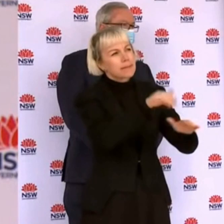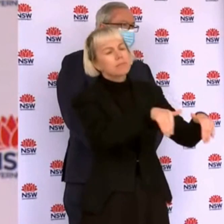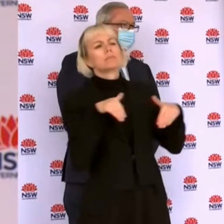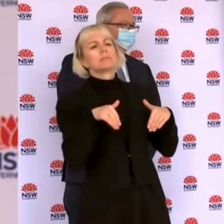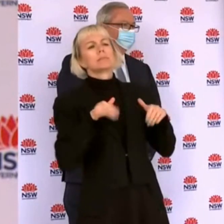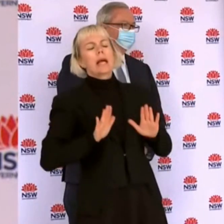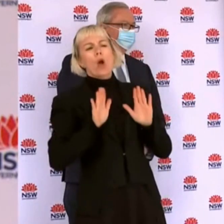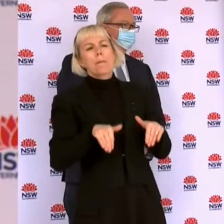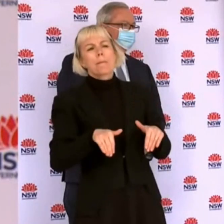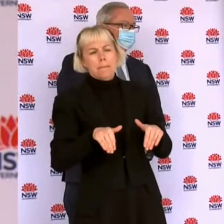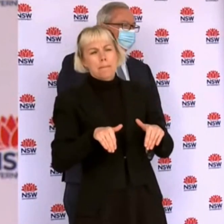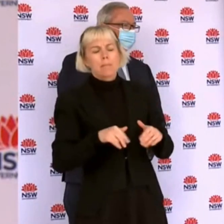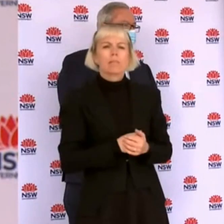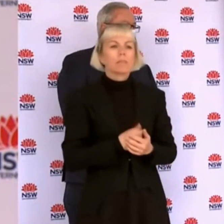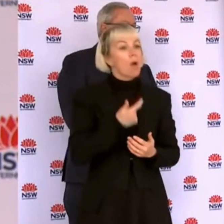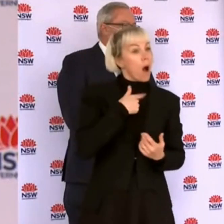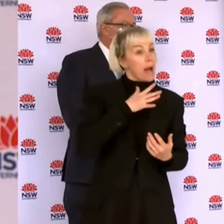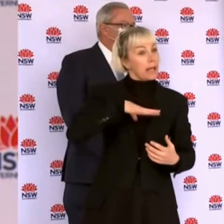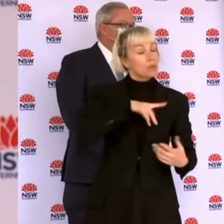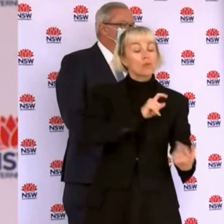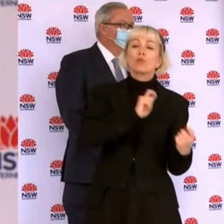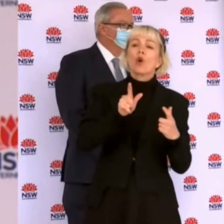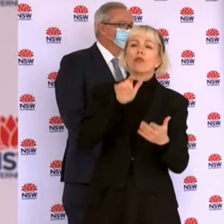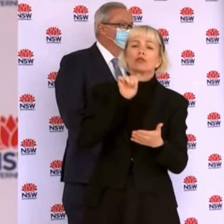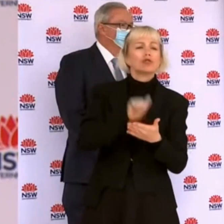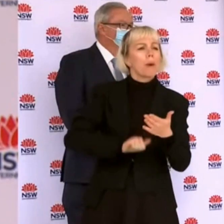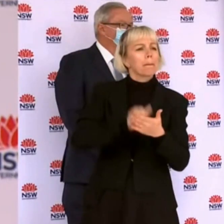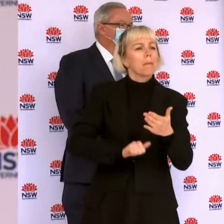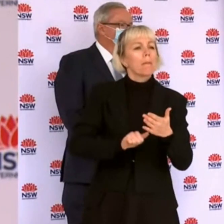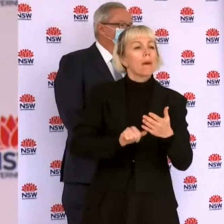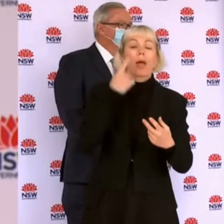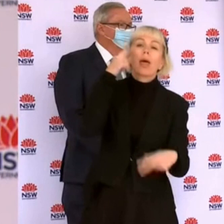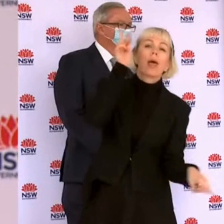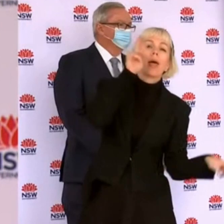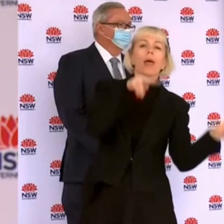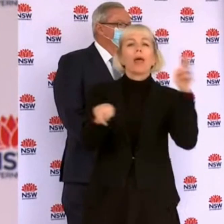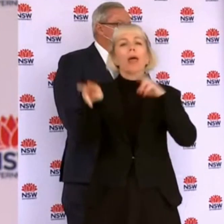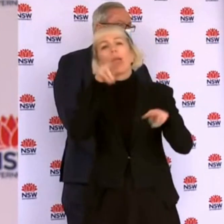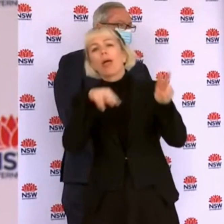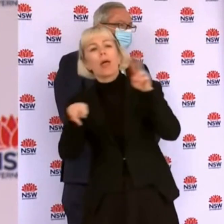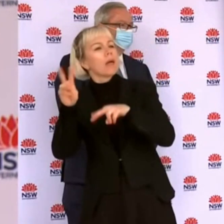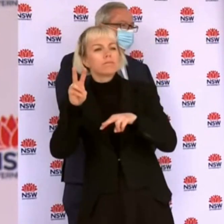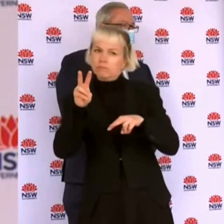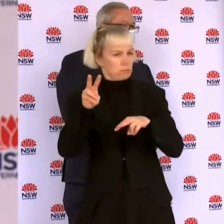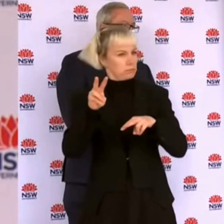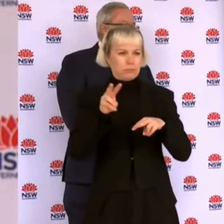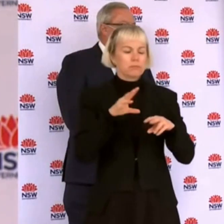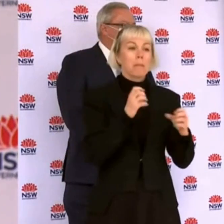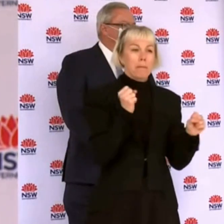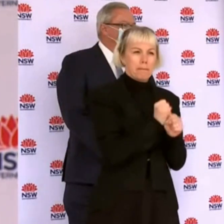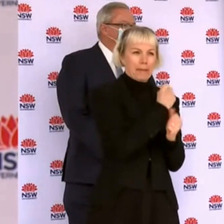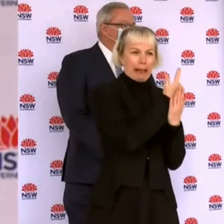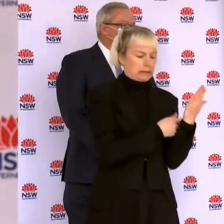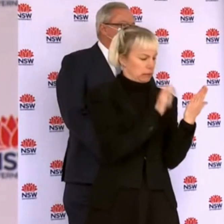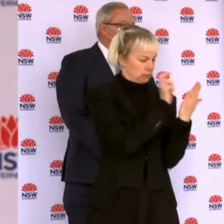If you're going shopping, think about what you absolutely need. Do the list, get in and out. This is not the